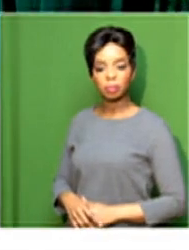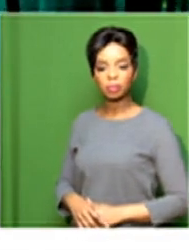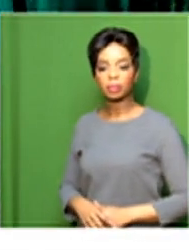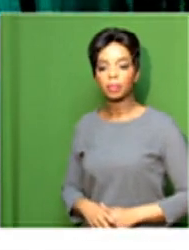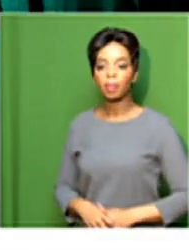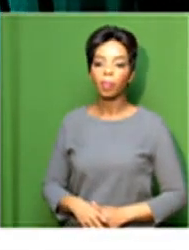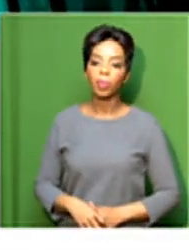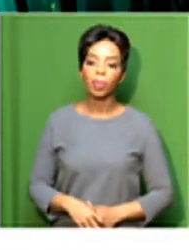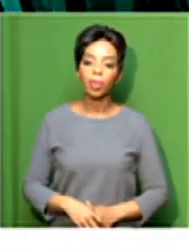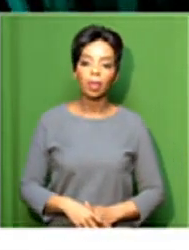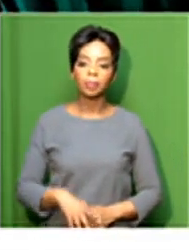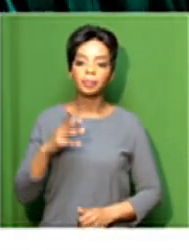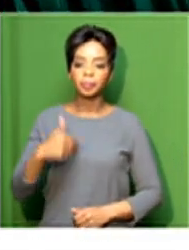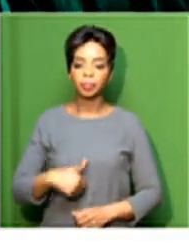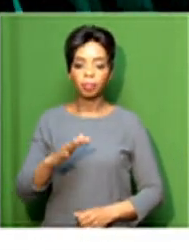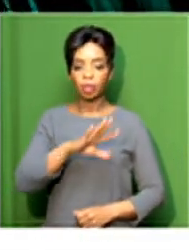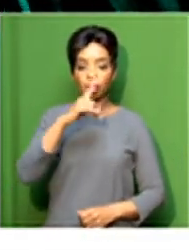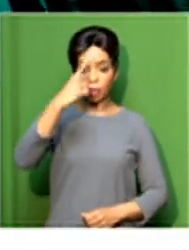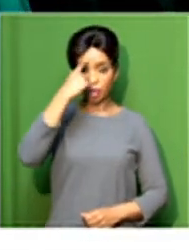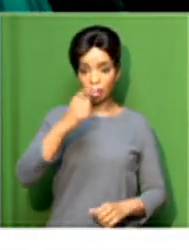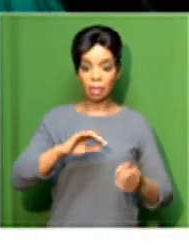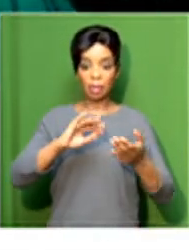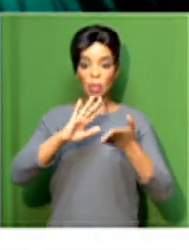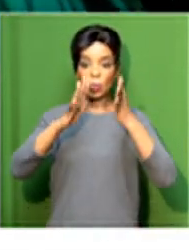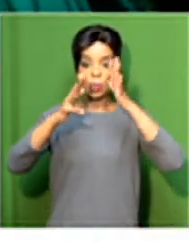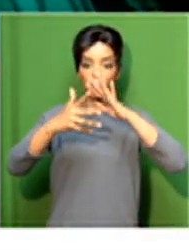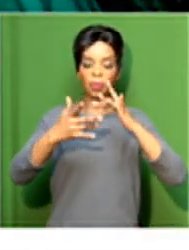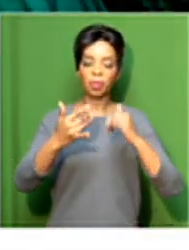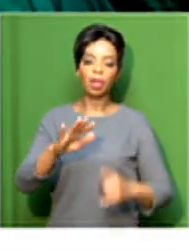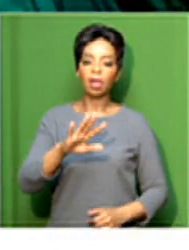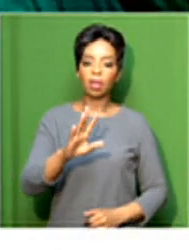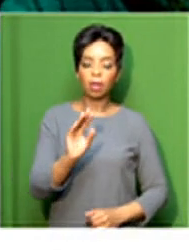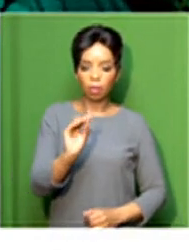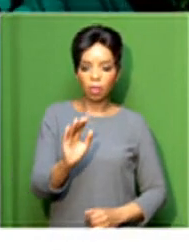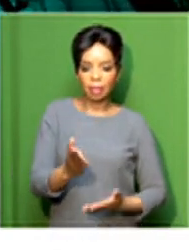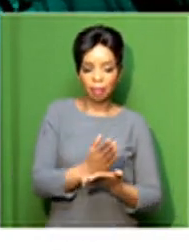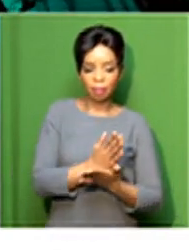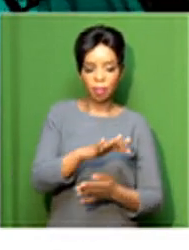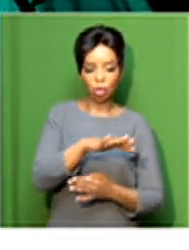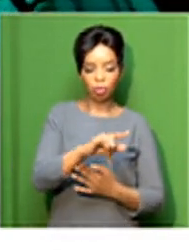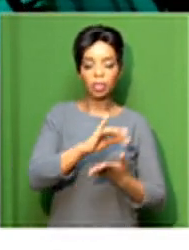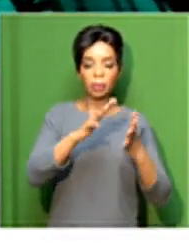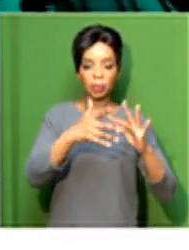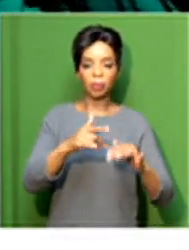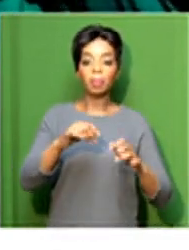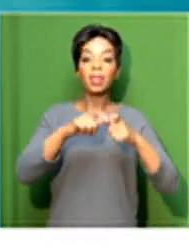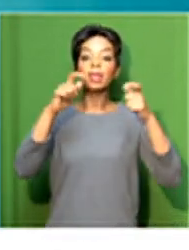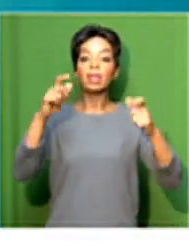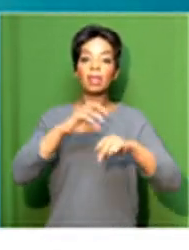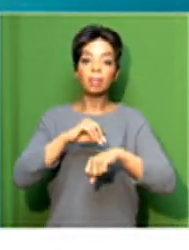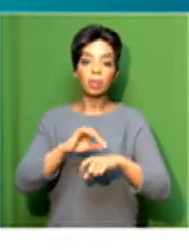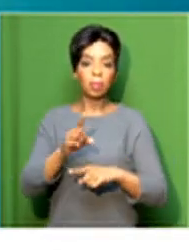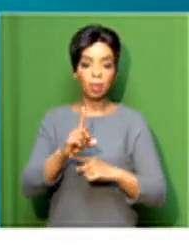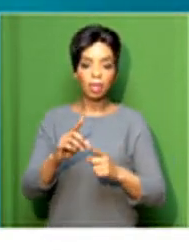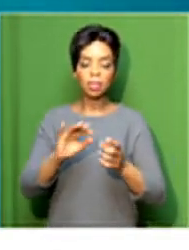I don't think they're facing extinction just yet, but certainly in some areas they have gone extinct. And the biggest problem is climate change.